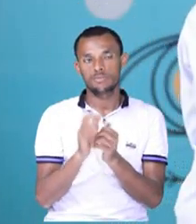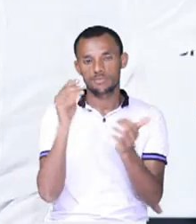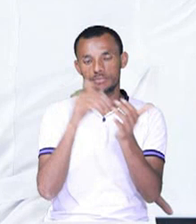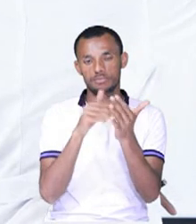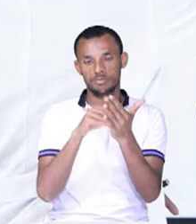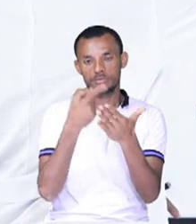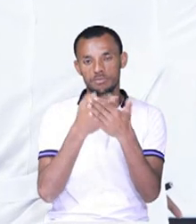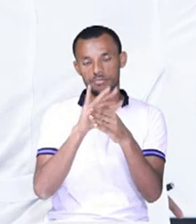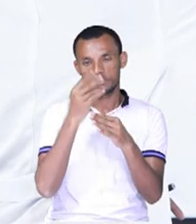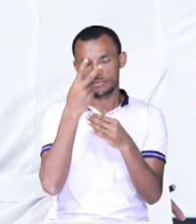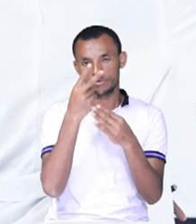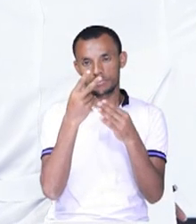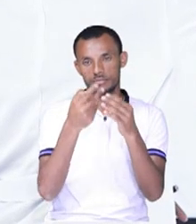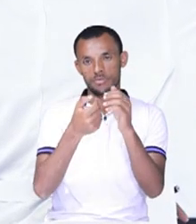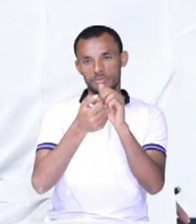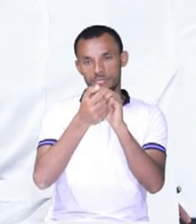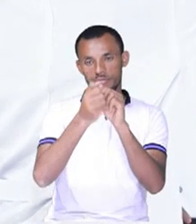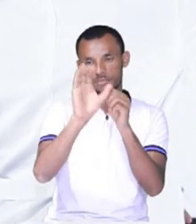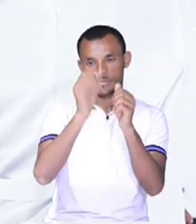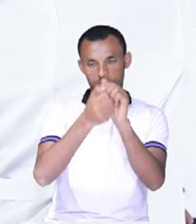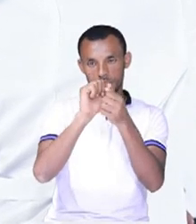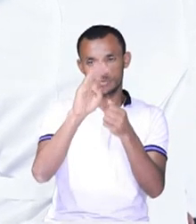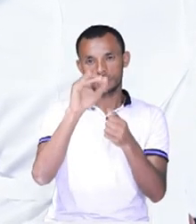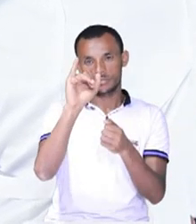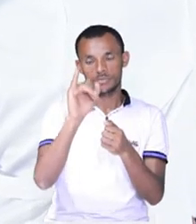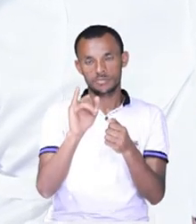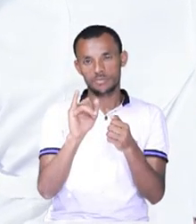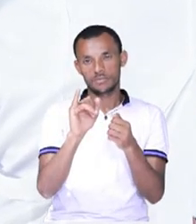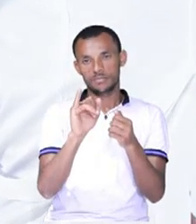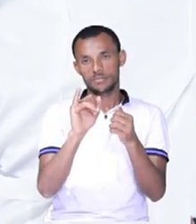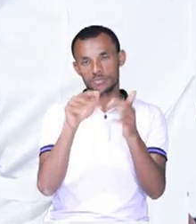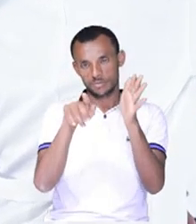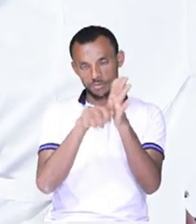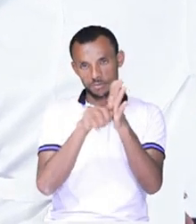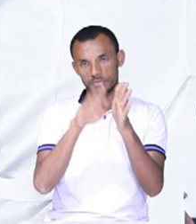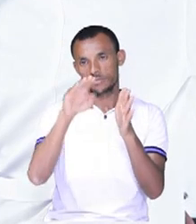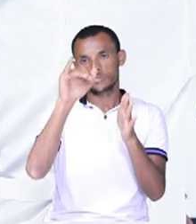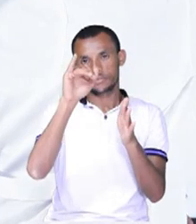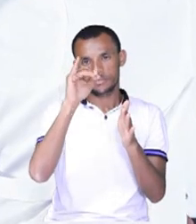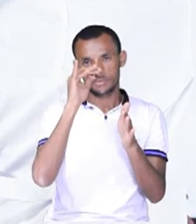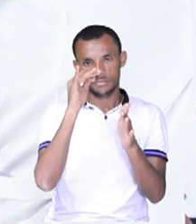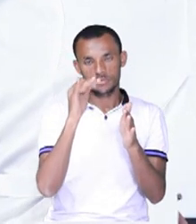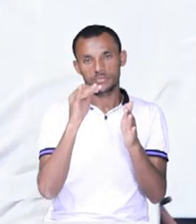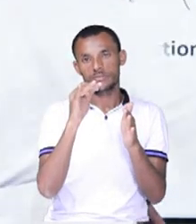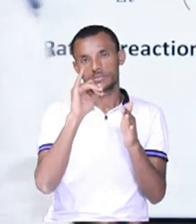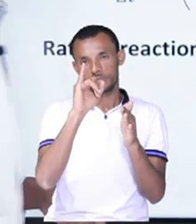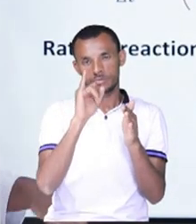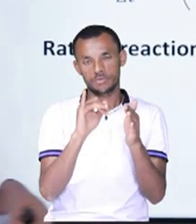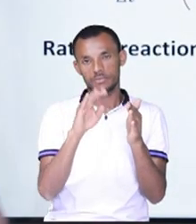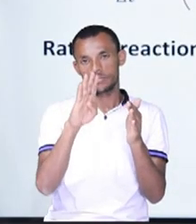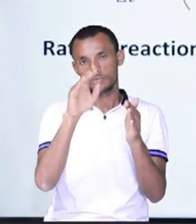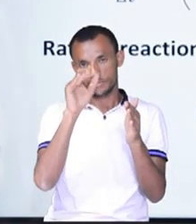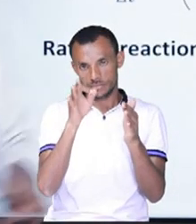Again, for this one is concentration of B final minus concentration of B initial over T final minus T